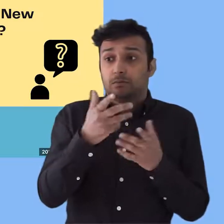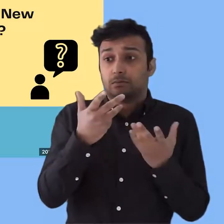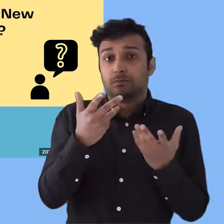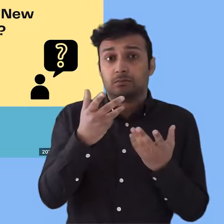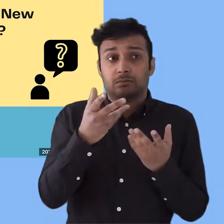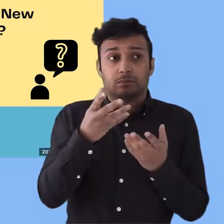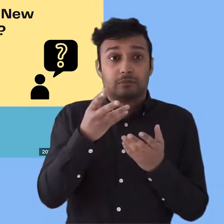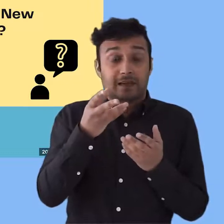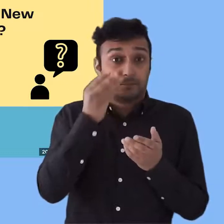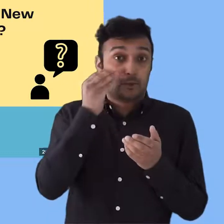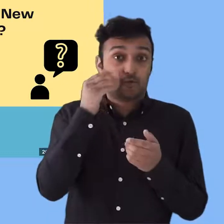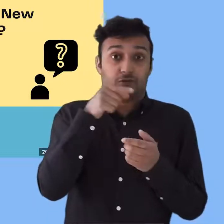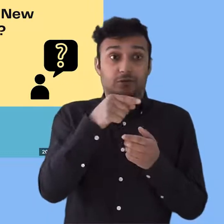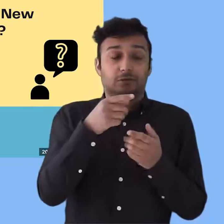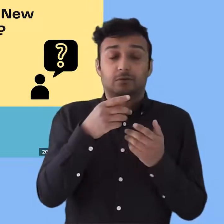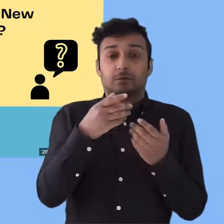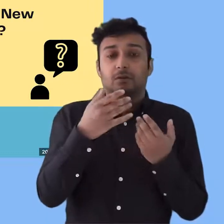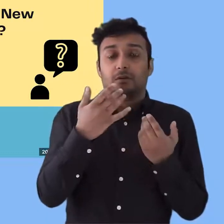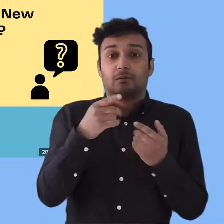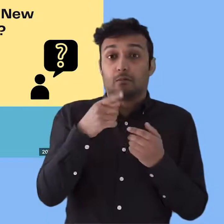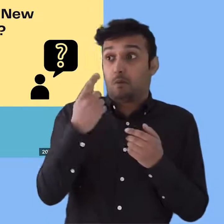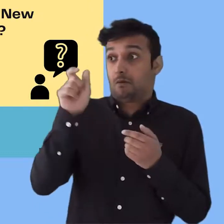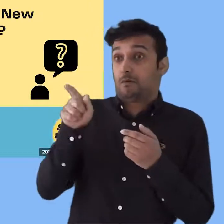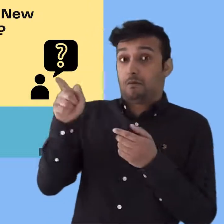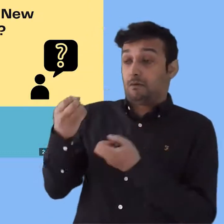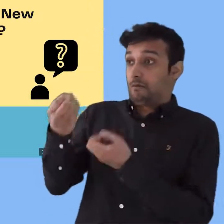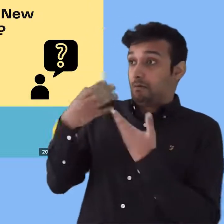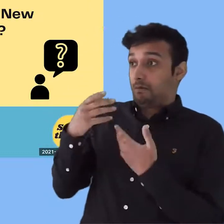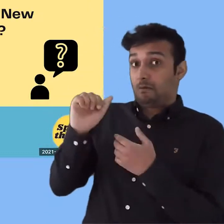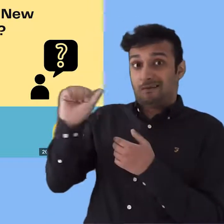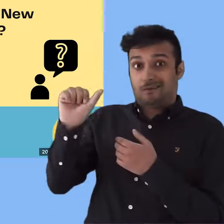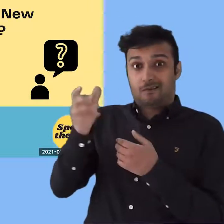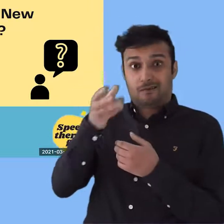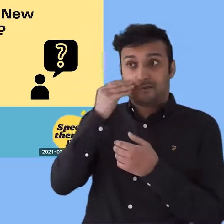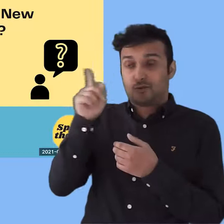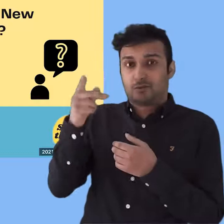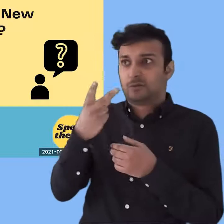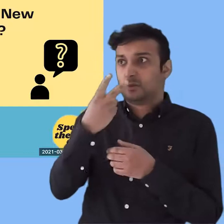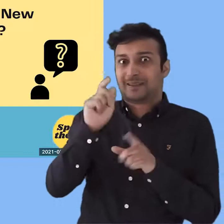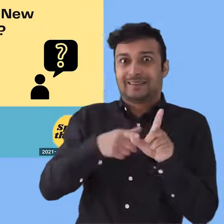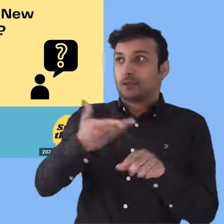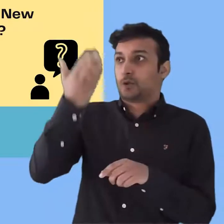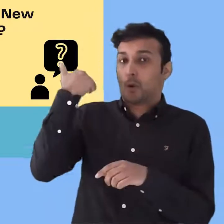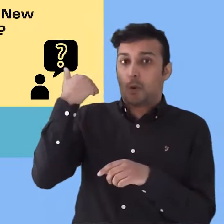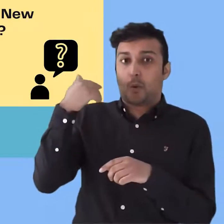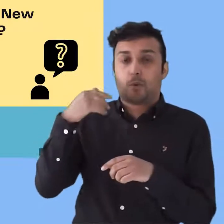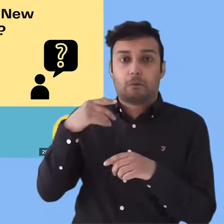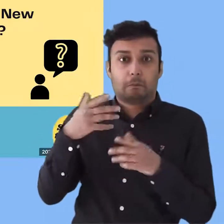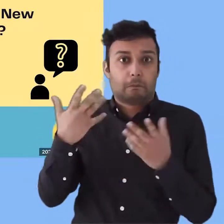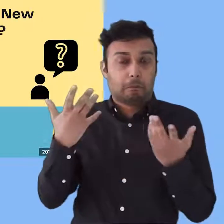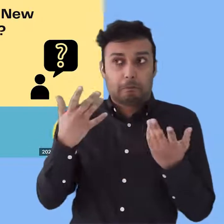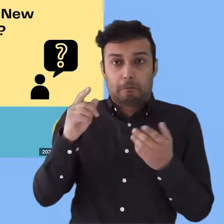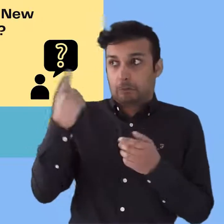their experience over 20 years ago, what harm might have been caused. And how might your setting